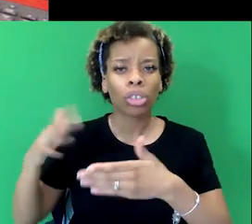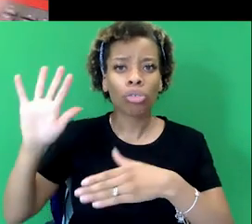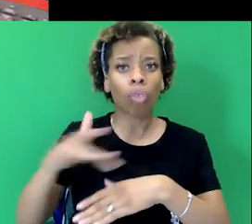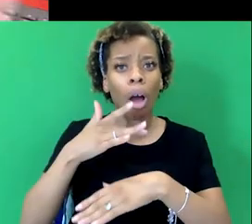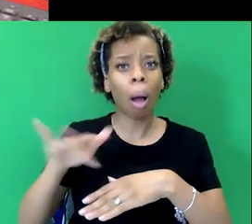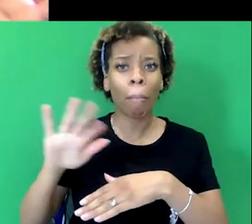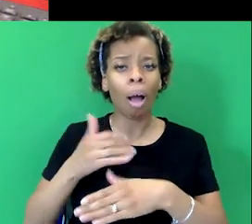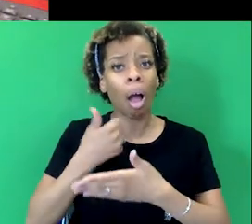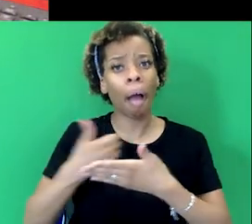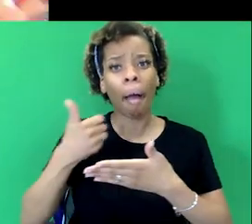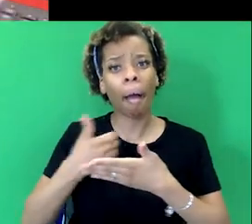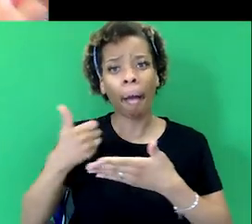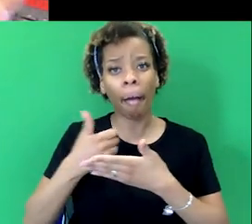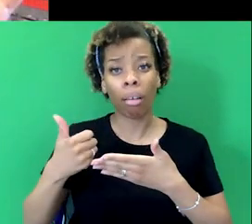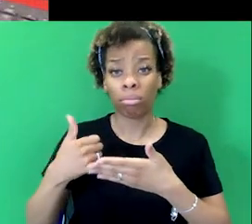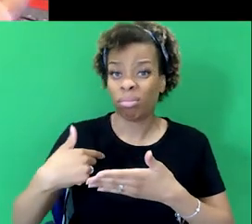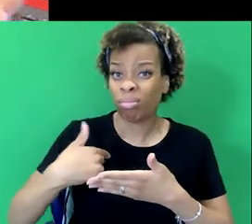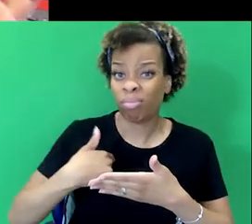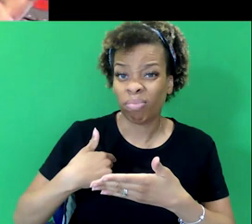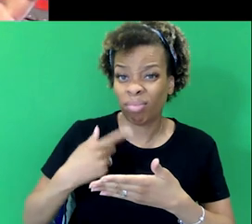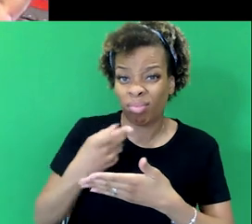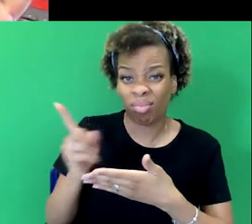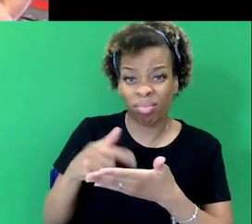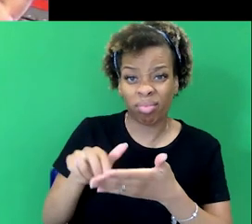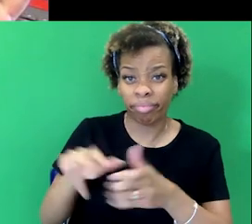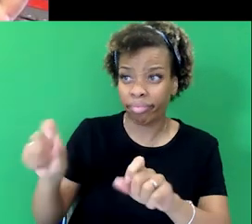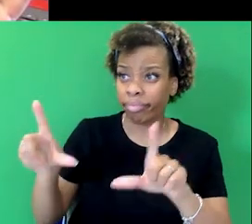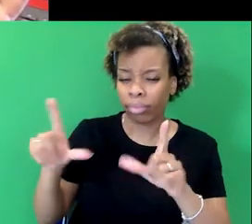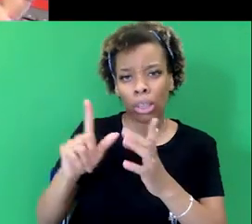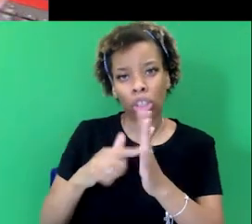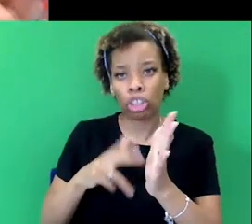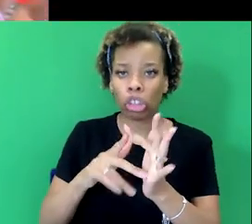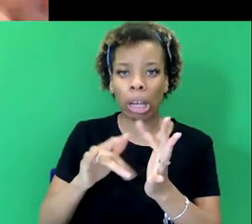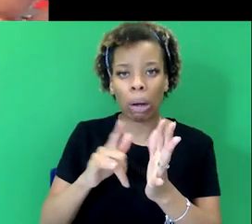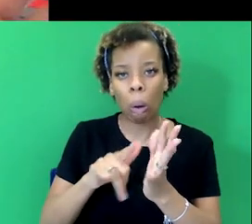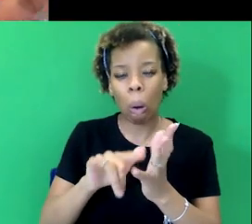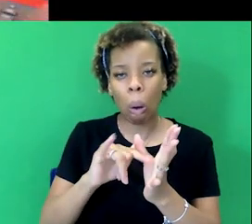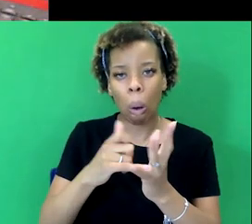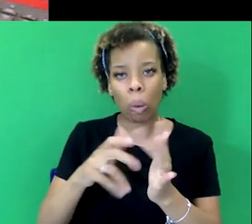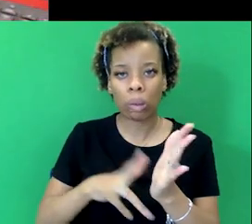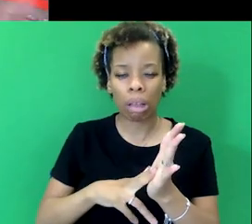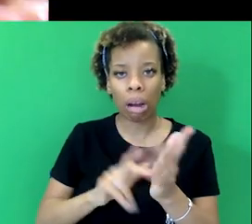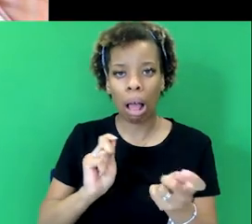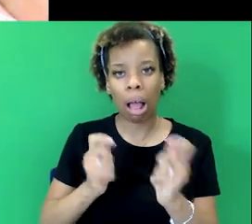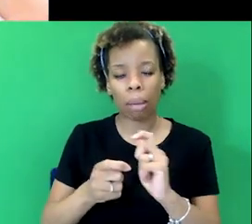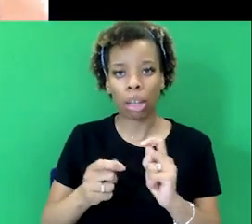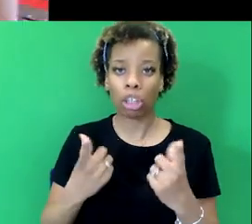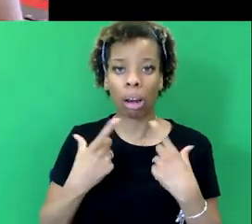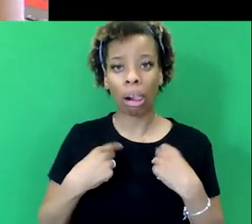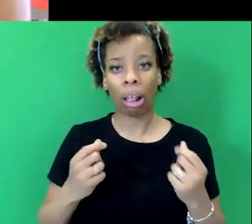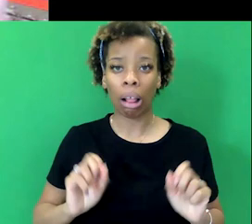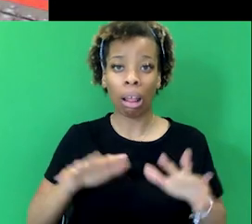I no longer have the ability to watch yet another Jane Austen adaptation with pretty frocks. I am very